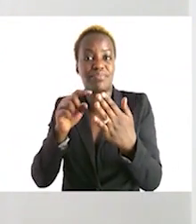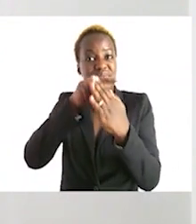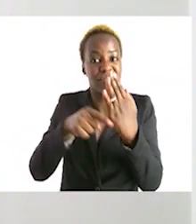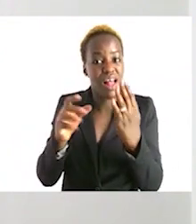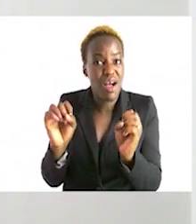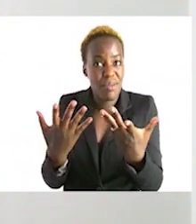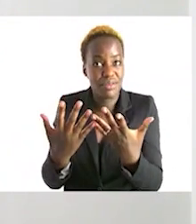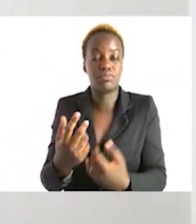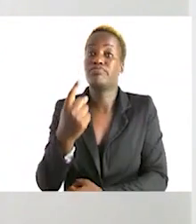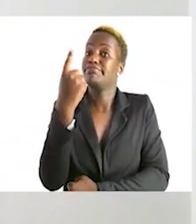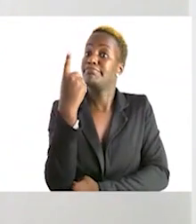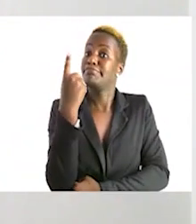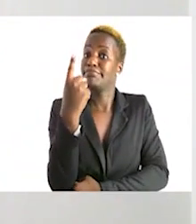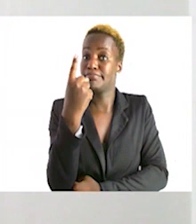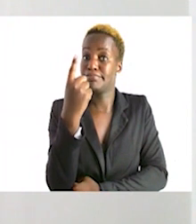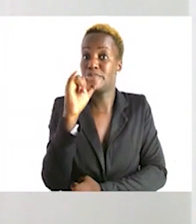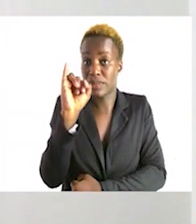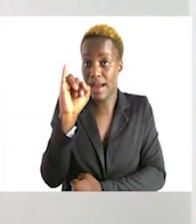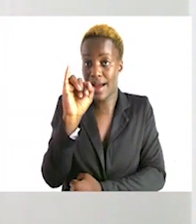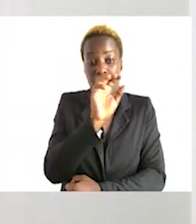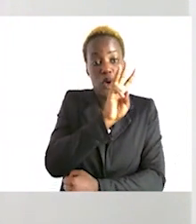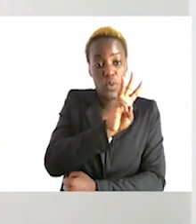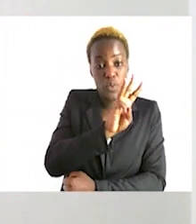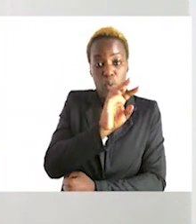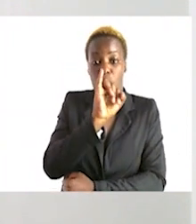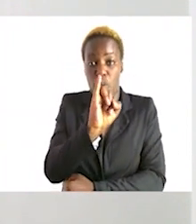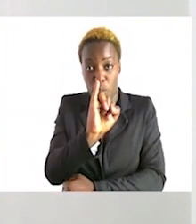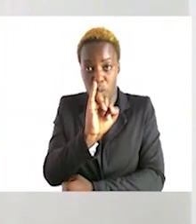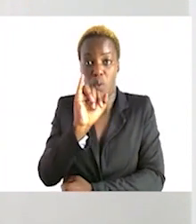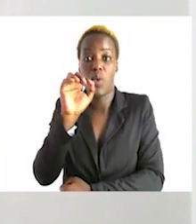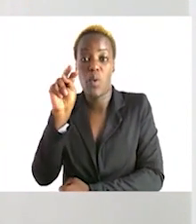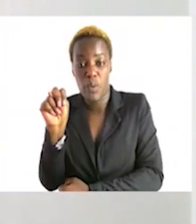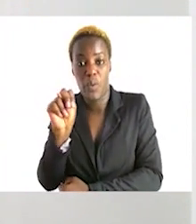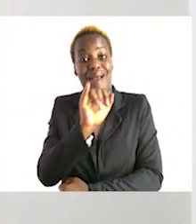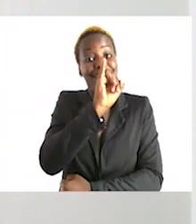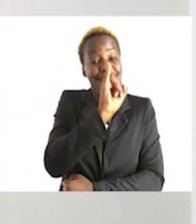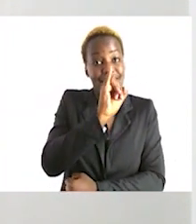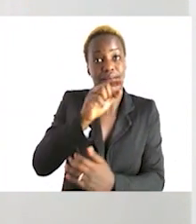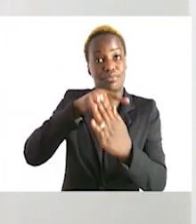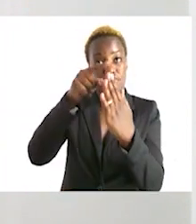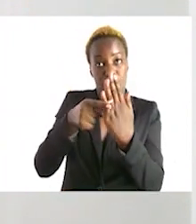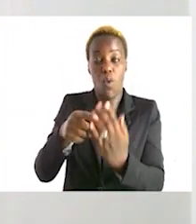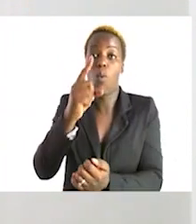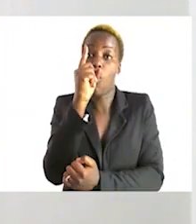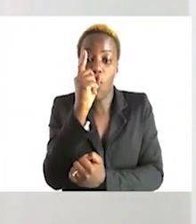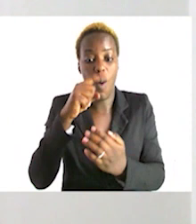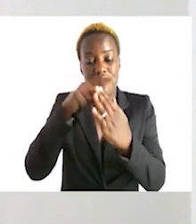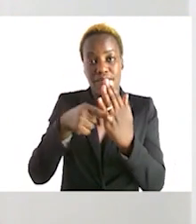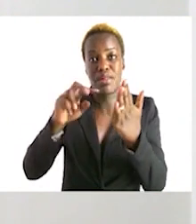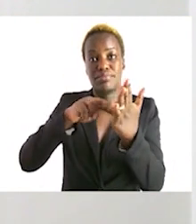wine. Ne? We cannot say wine because it's a letter I. It's alone. That's why we have to pronounce